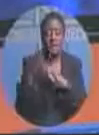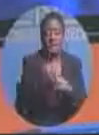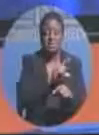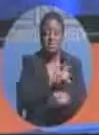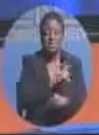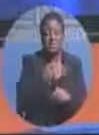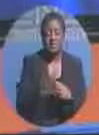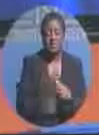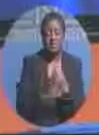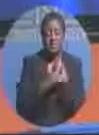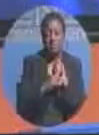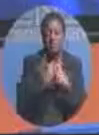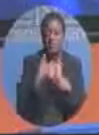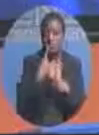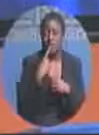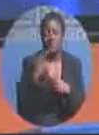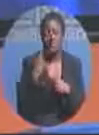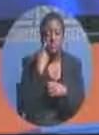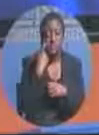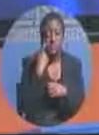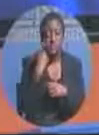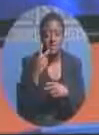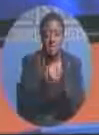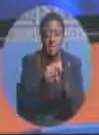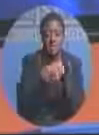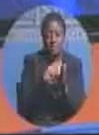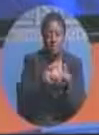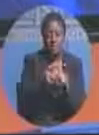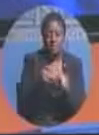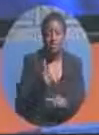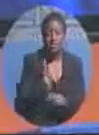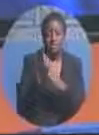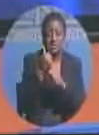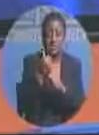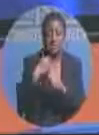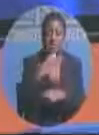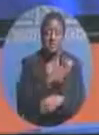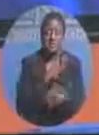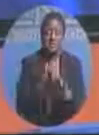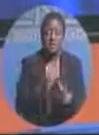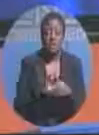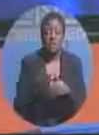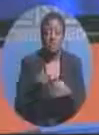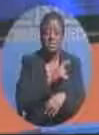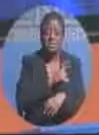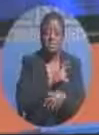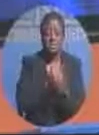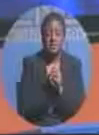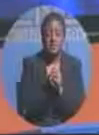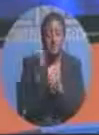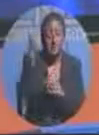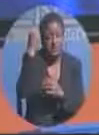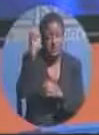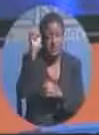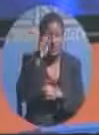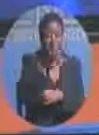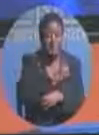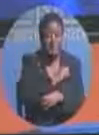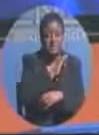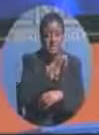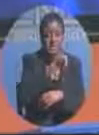to the post of Assistant Commissioner of Police. After being released from the force, Stephen Seymour took a job as head of security at